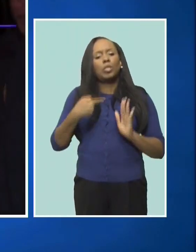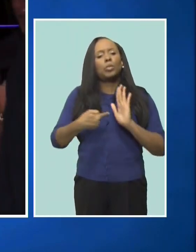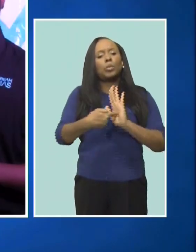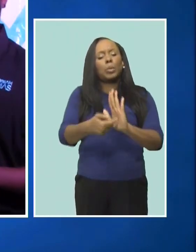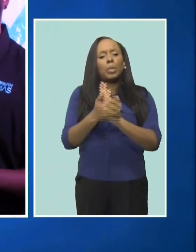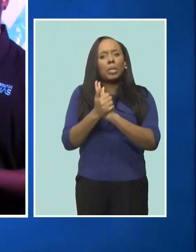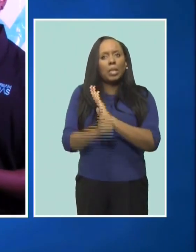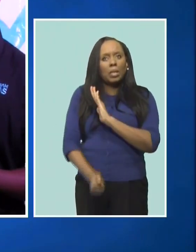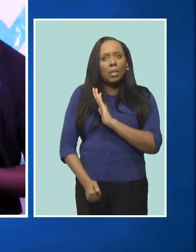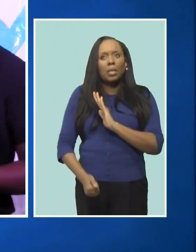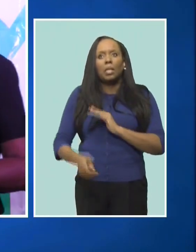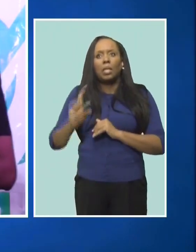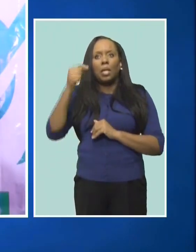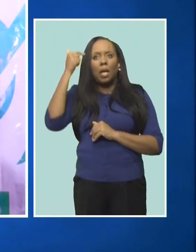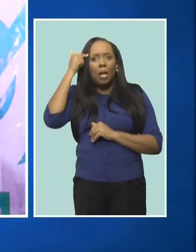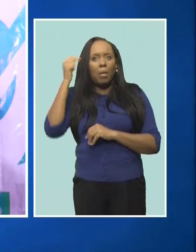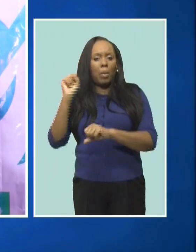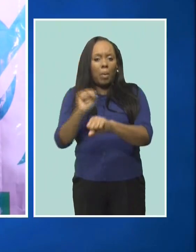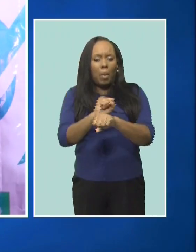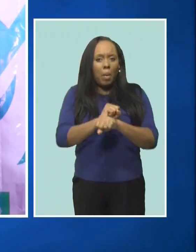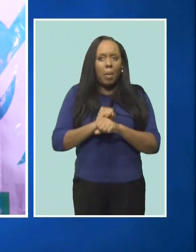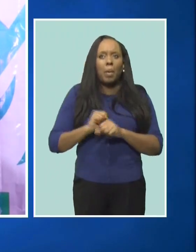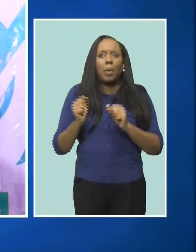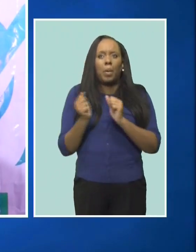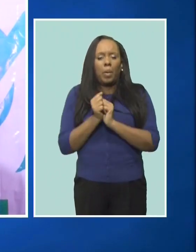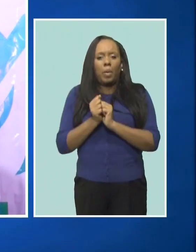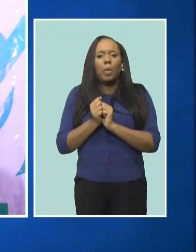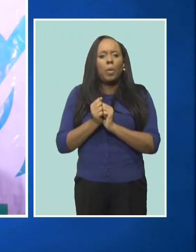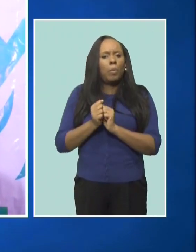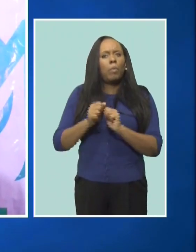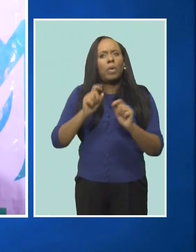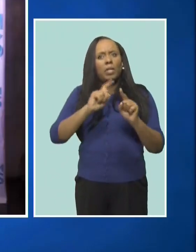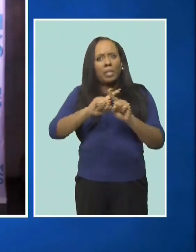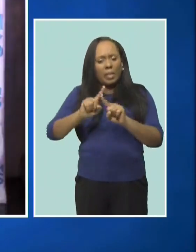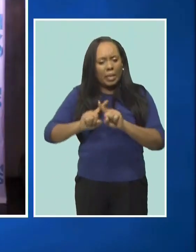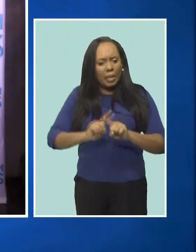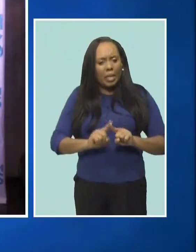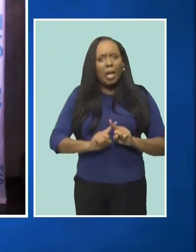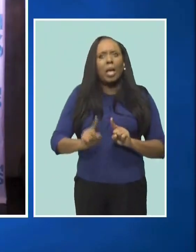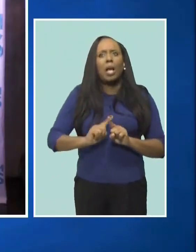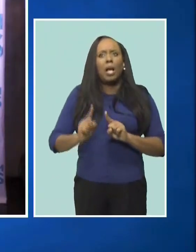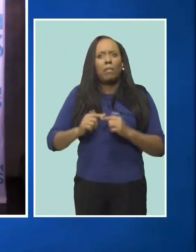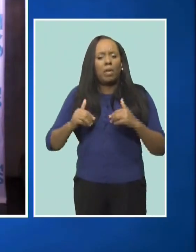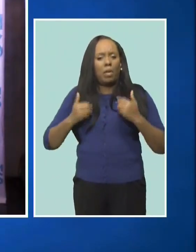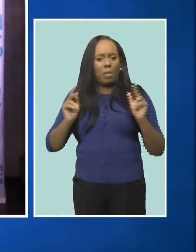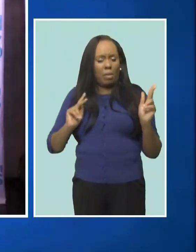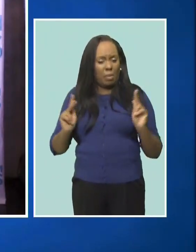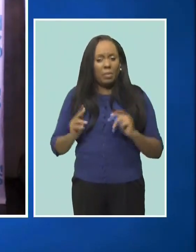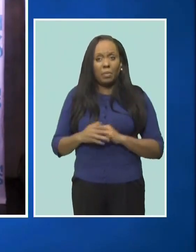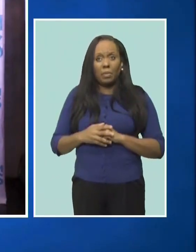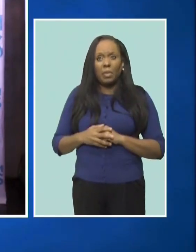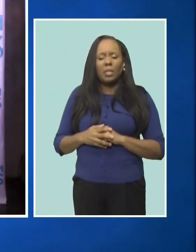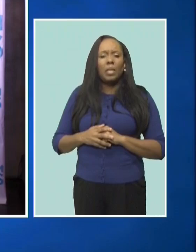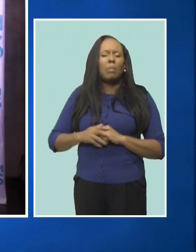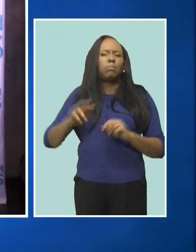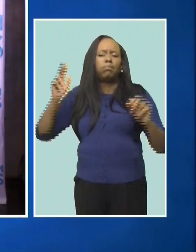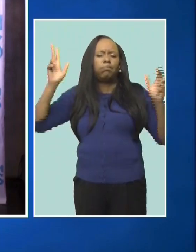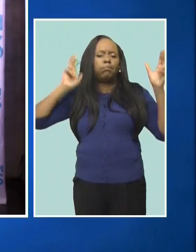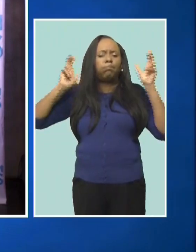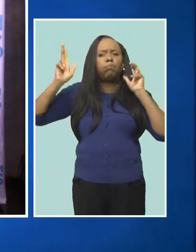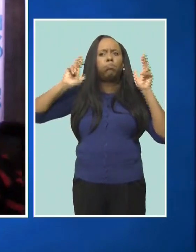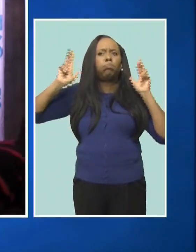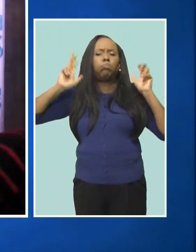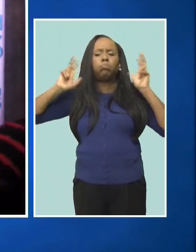government continues to work hand in hand with the island's ecosystem. He says, based on what he has been hearing on the